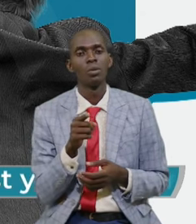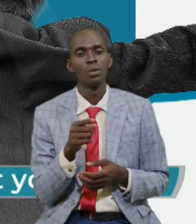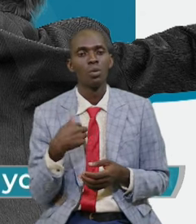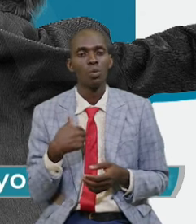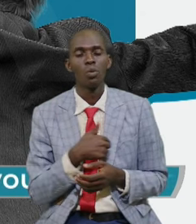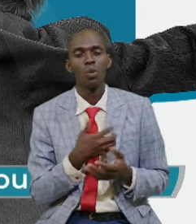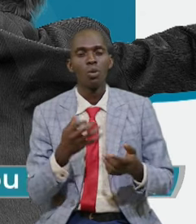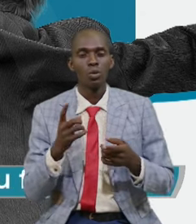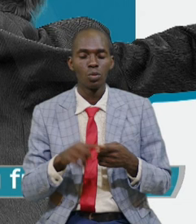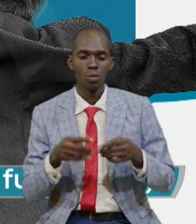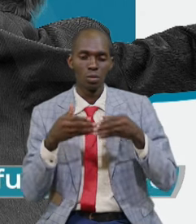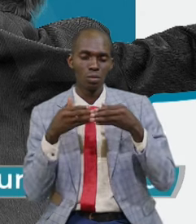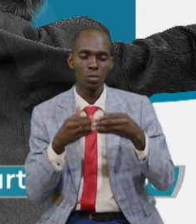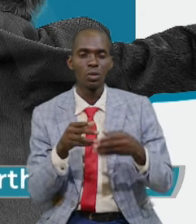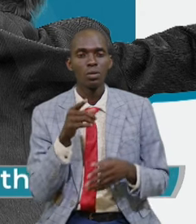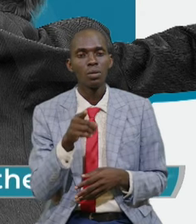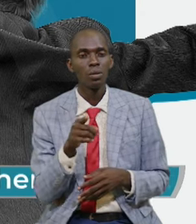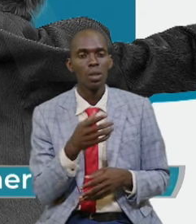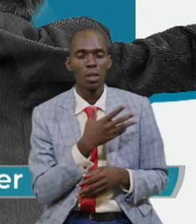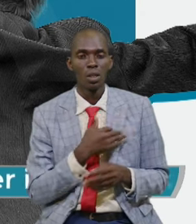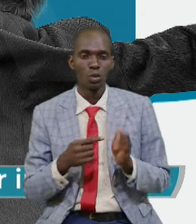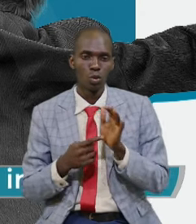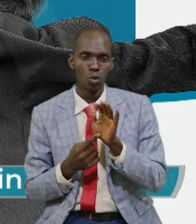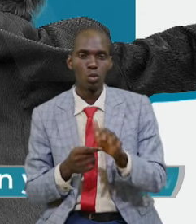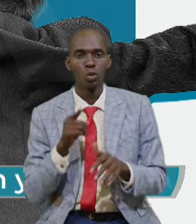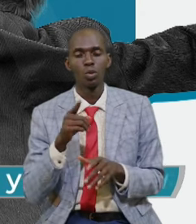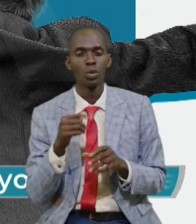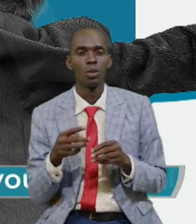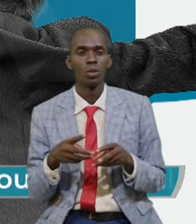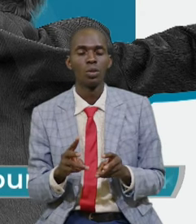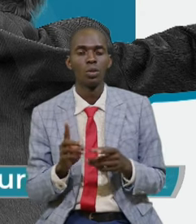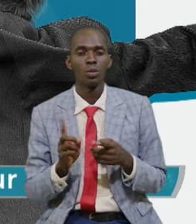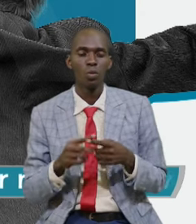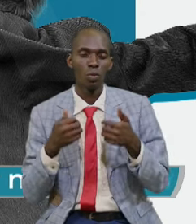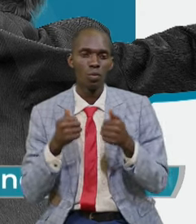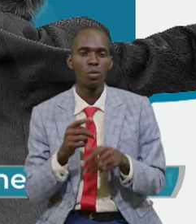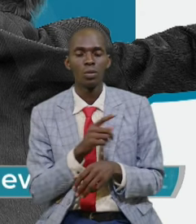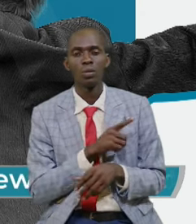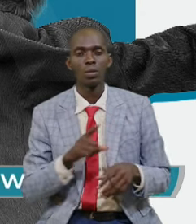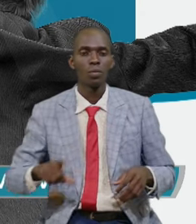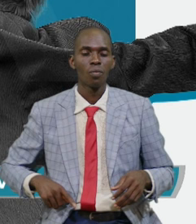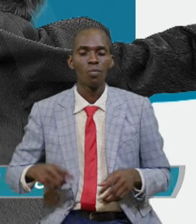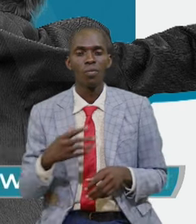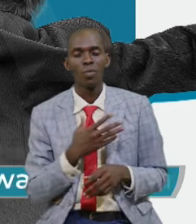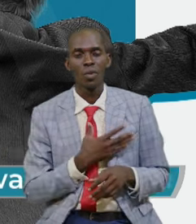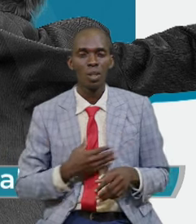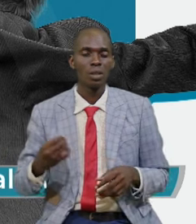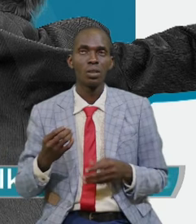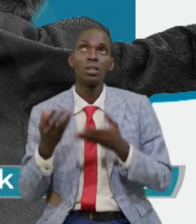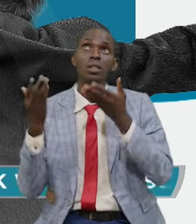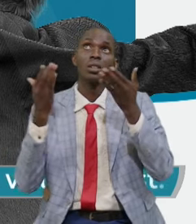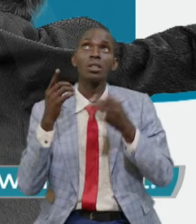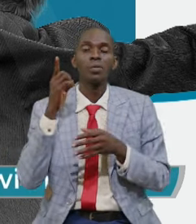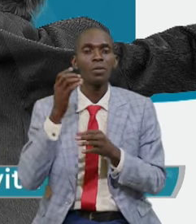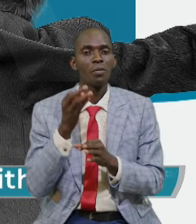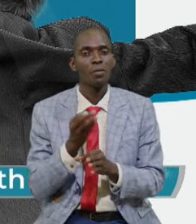you and show you the way to follow the Lord and serve him faithfully.